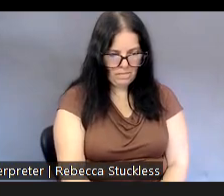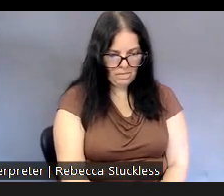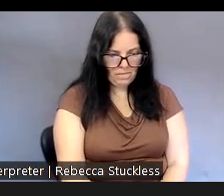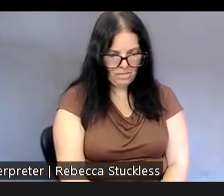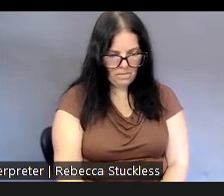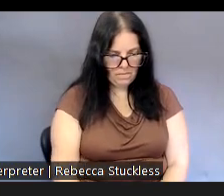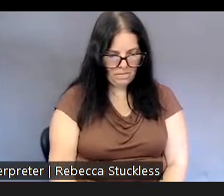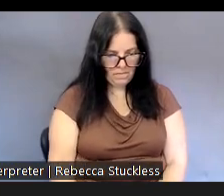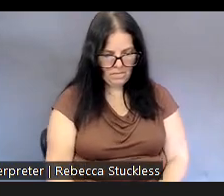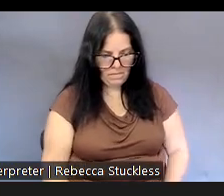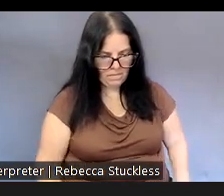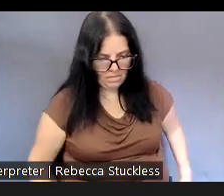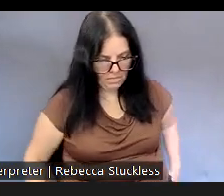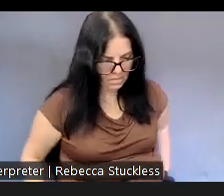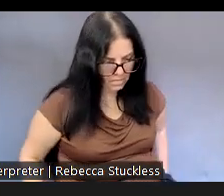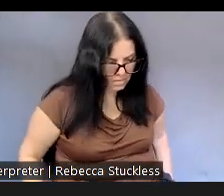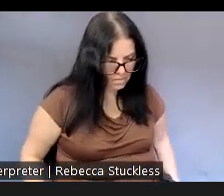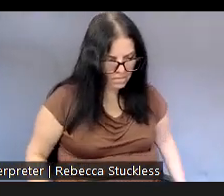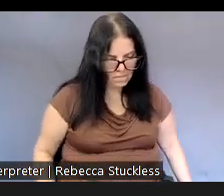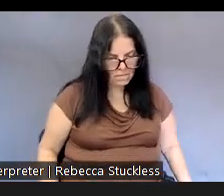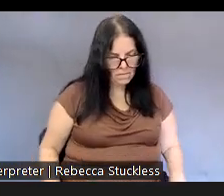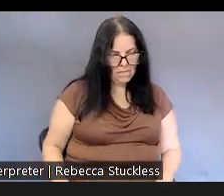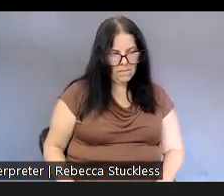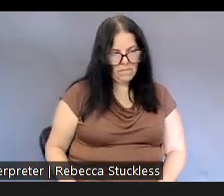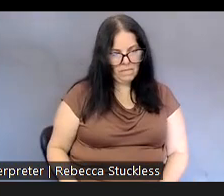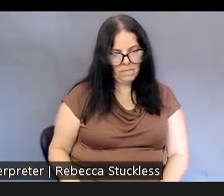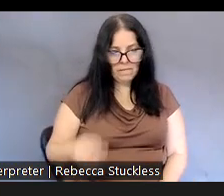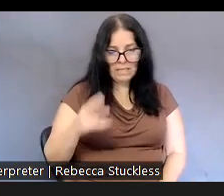And he concluded his chapter by